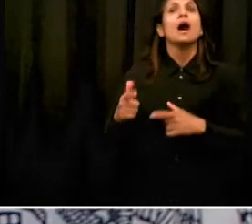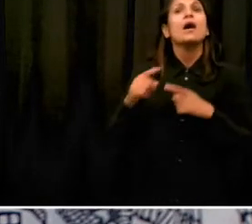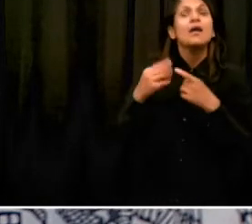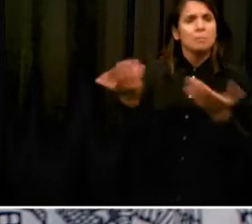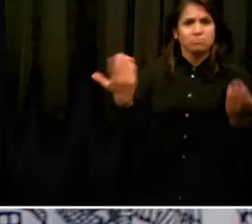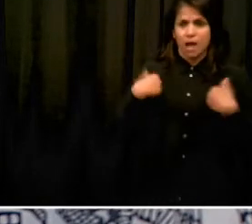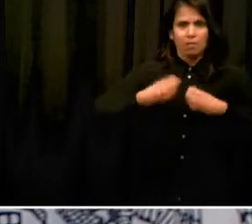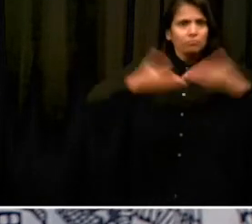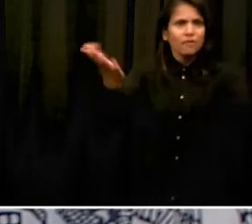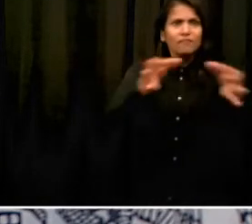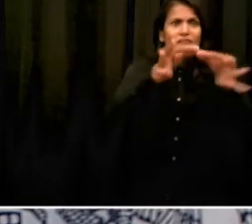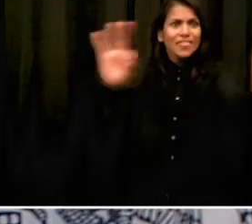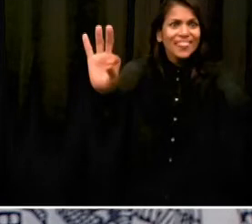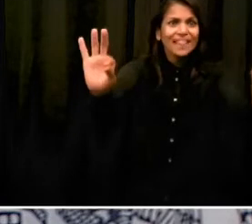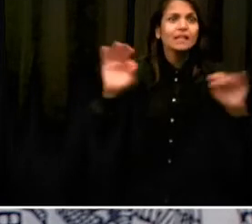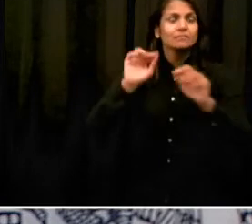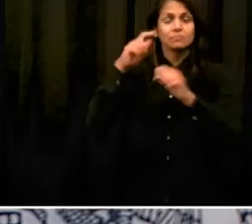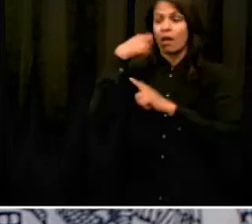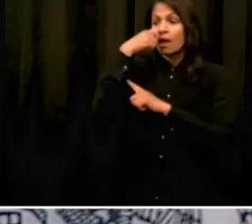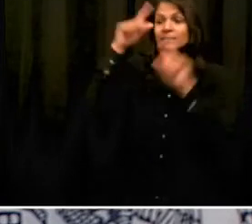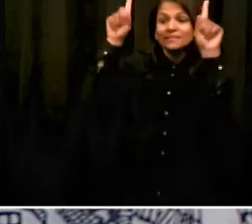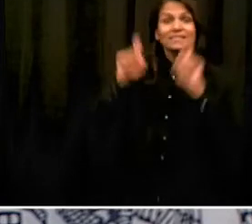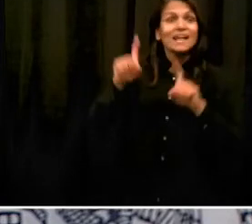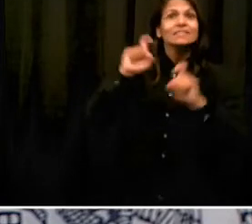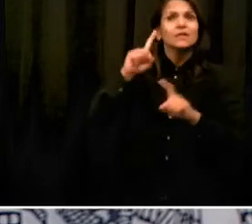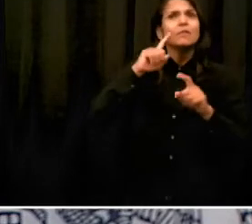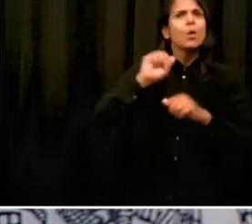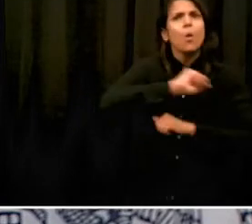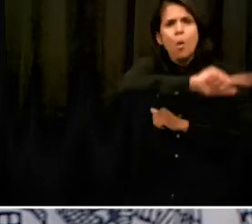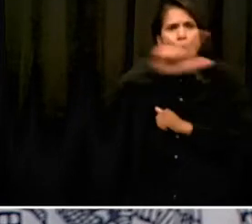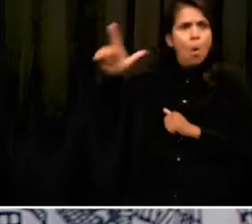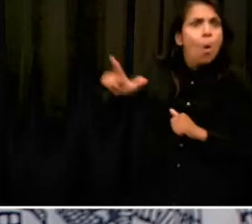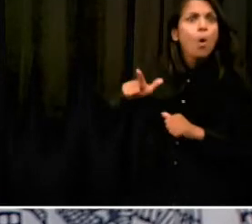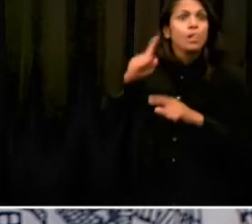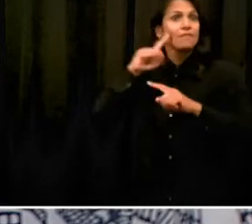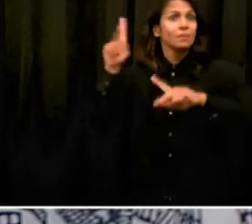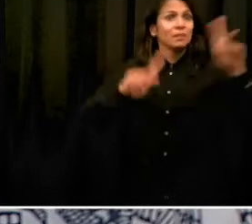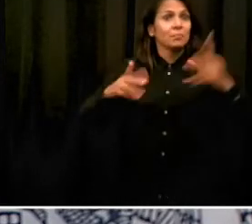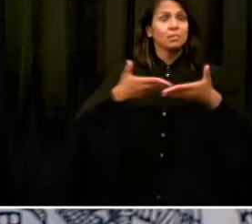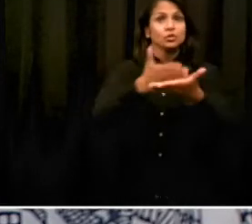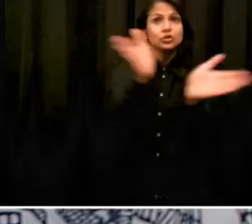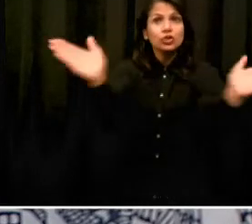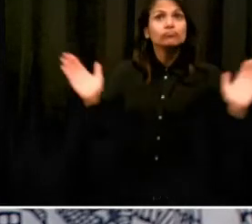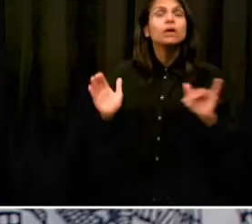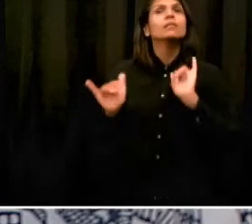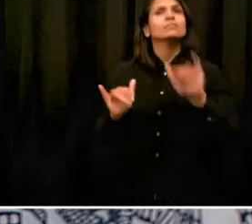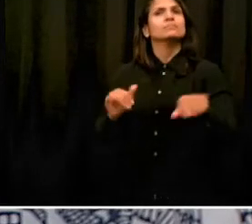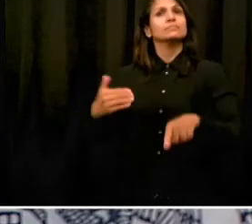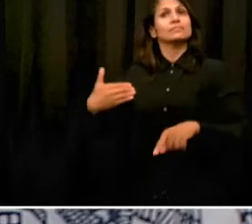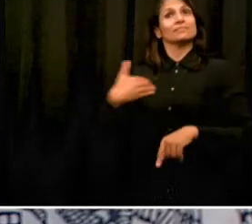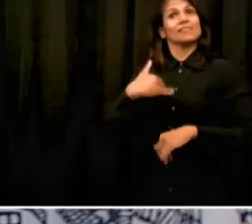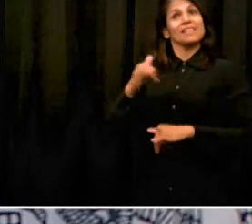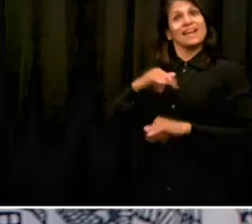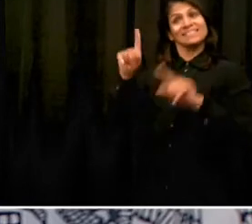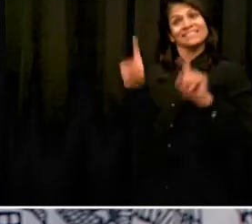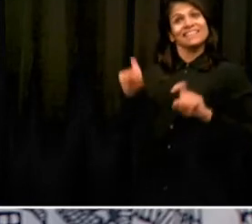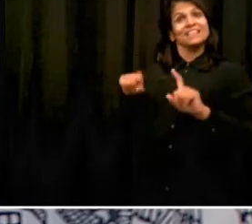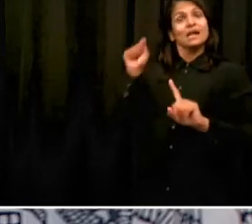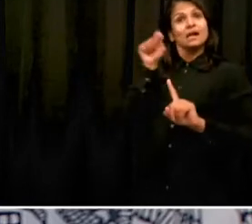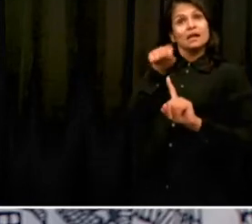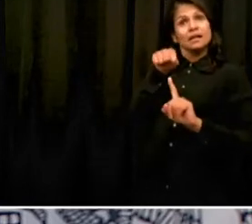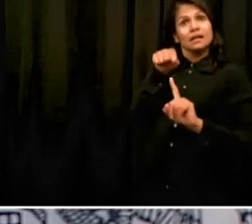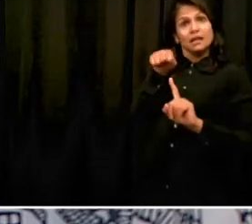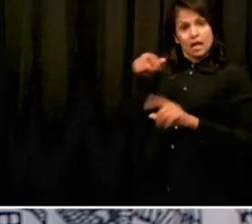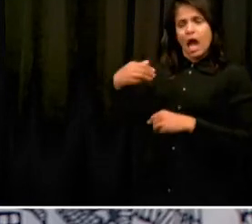it. We're going to have regular testing in and around our schools. We're having ongoing conversations with the unions about the best